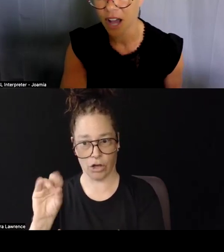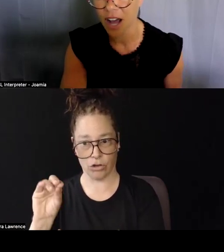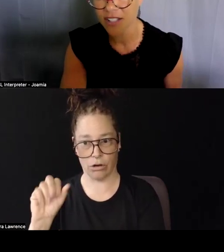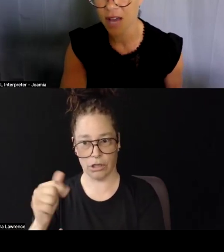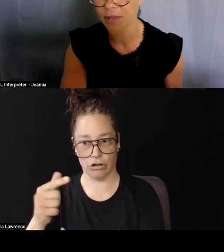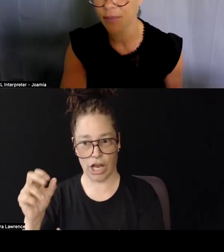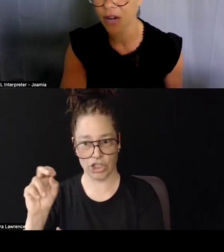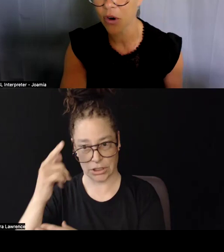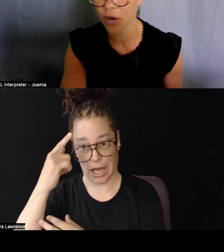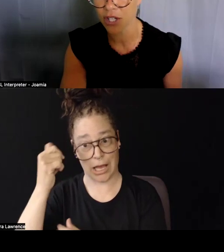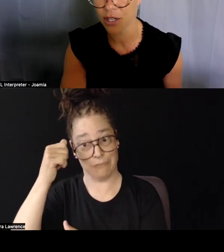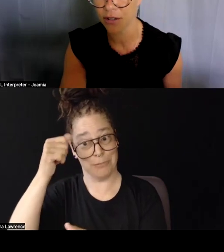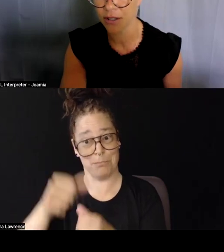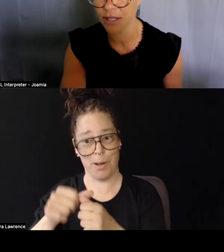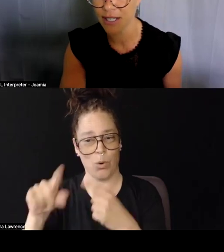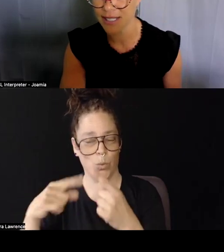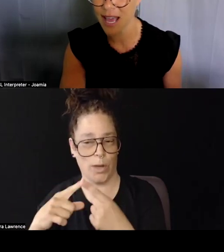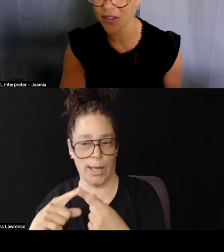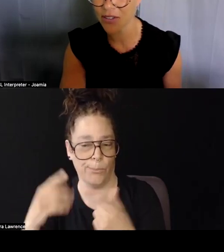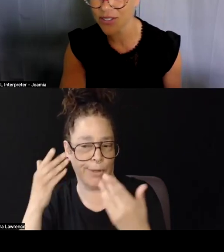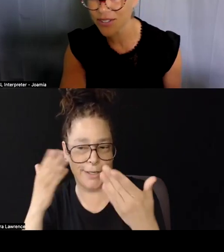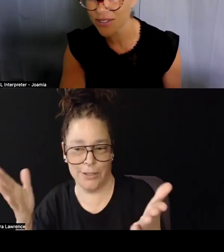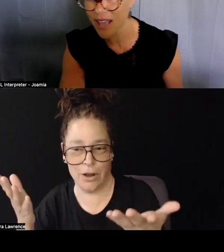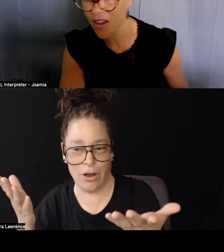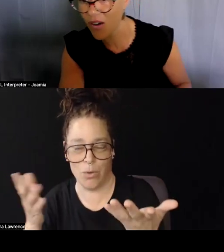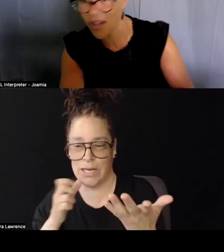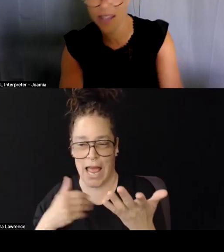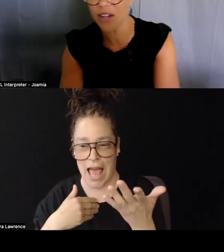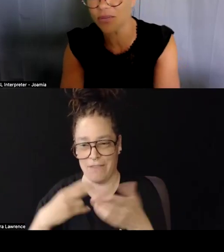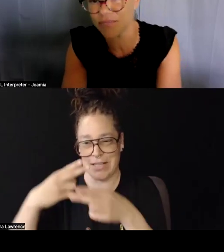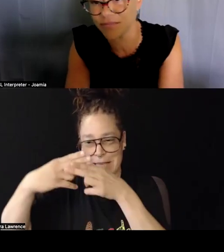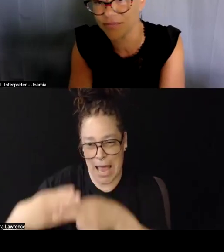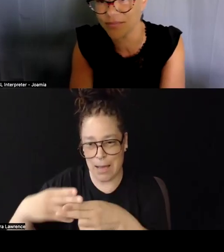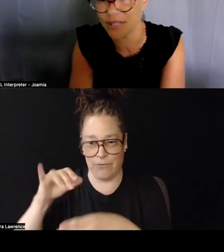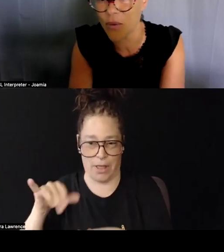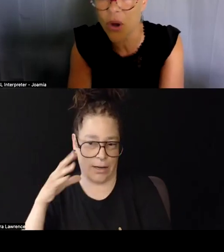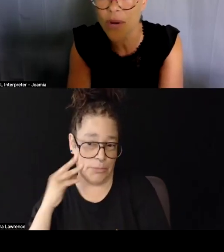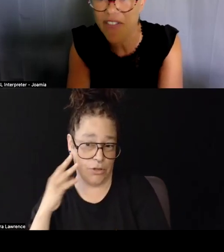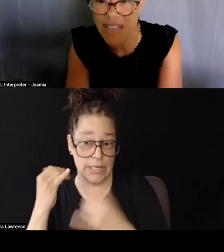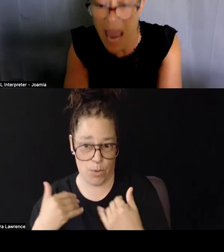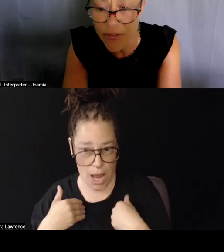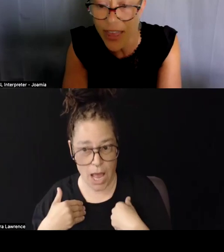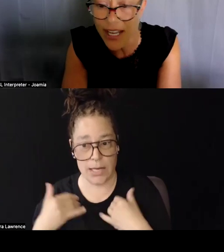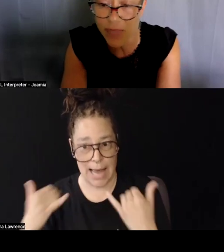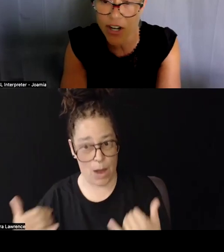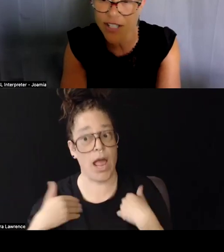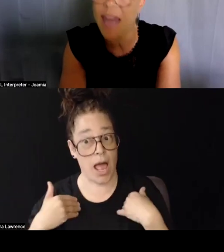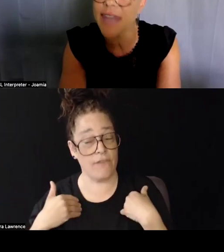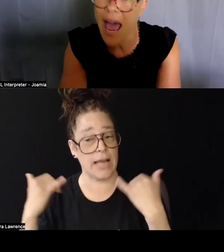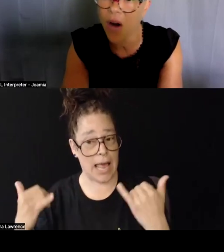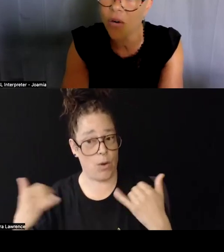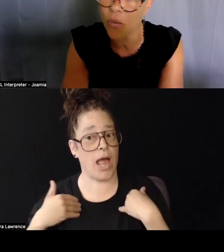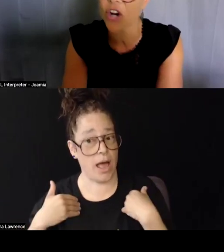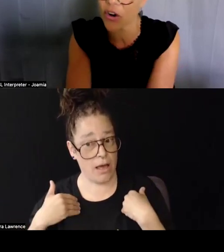The concept microaggression sounds like, we don't have a name for that experience,